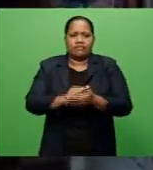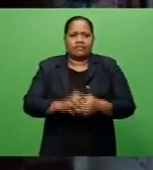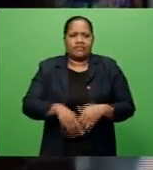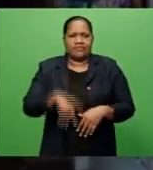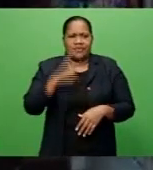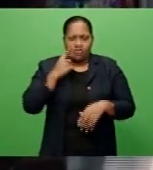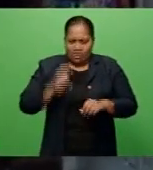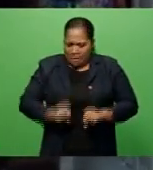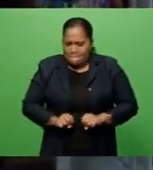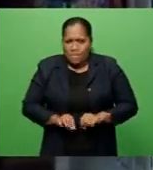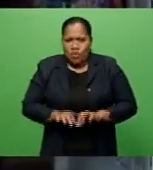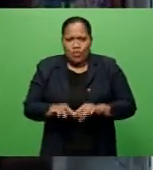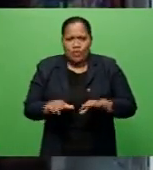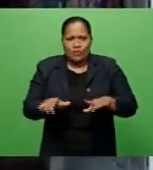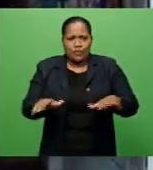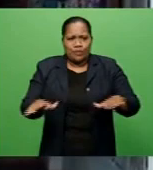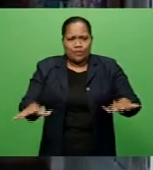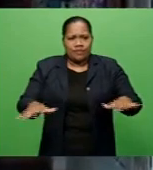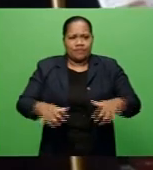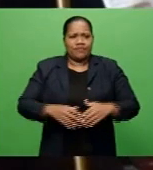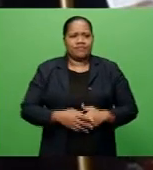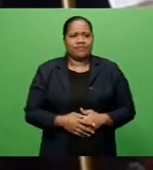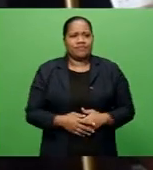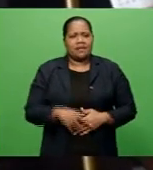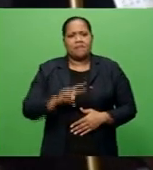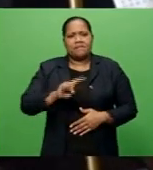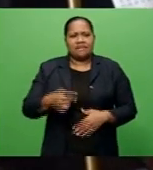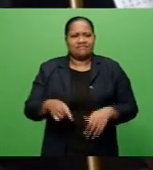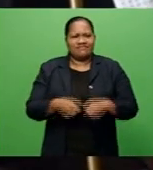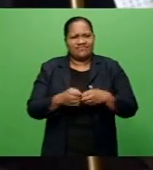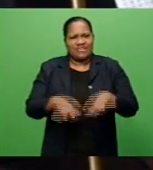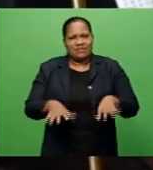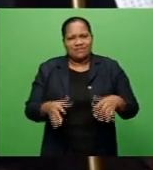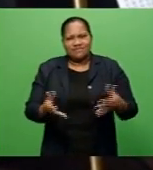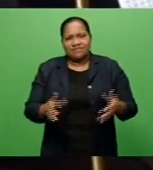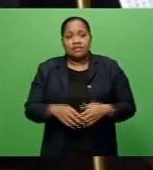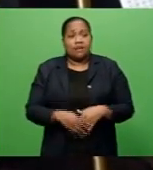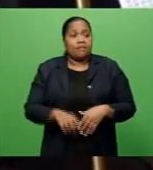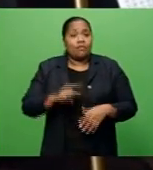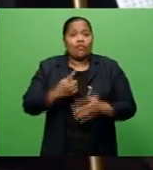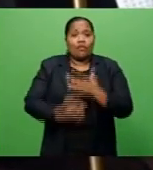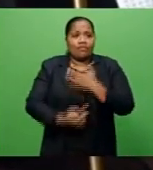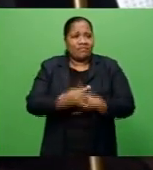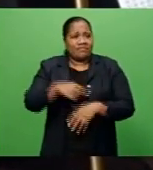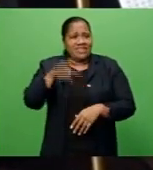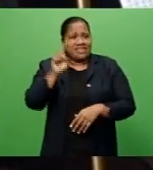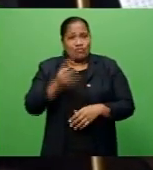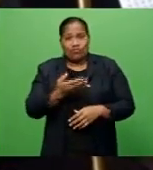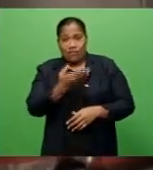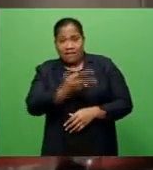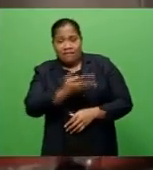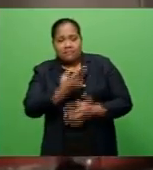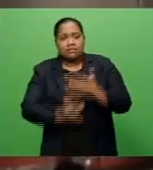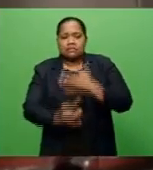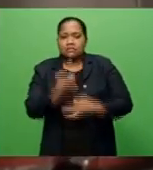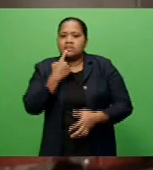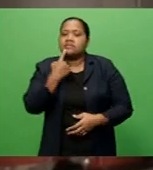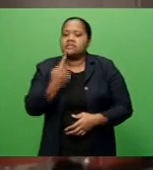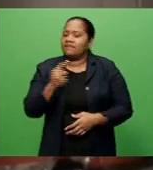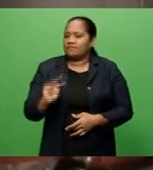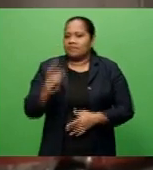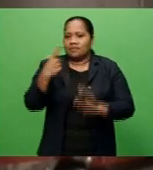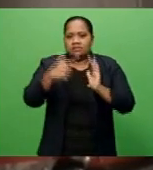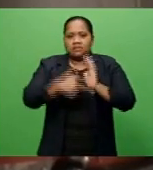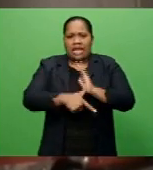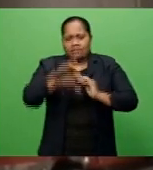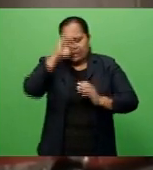muddy, my stuff is alright, not damaged. Jay Kumar of Classic Electronics says this is the first time they've experienced such a big